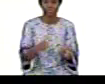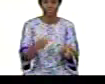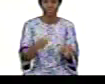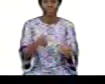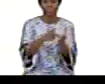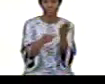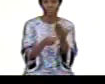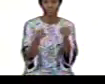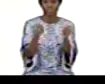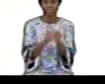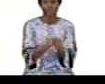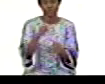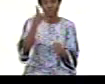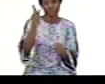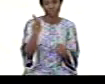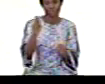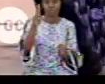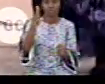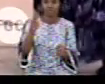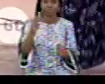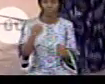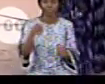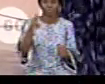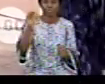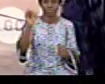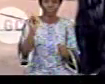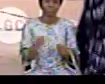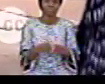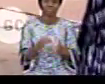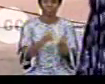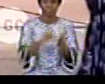Authority, is almost here.